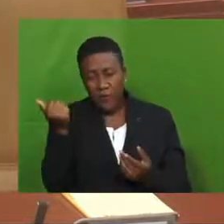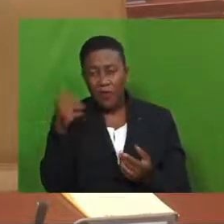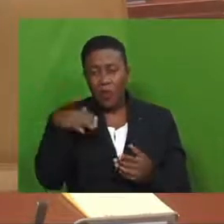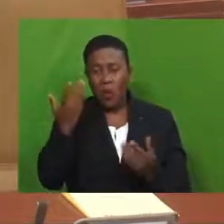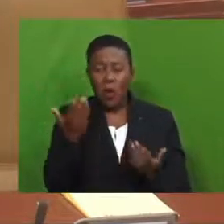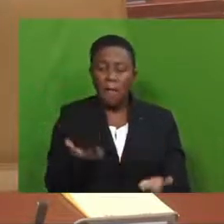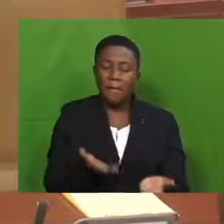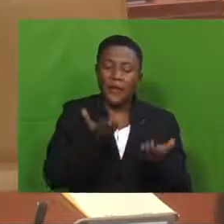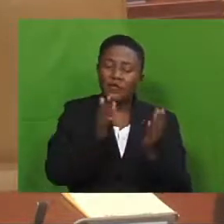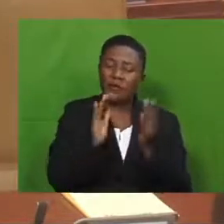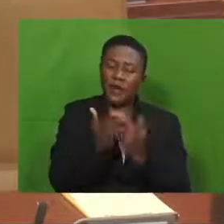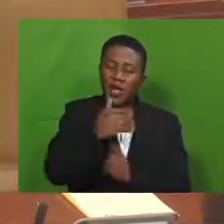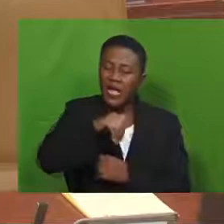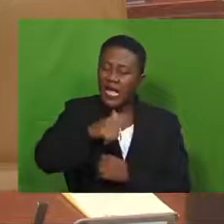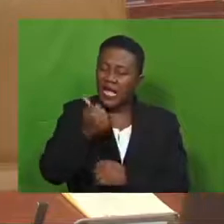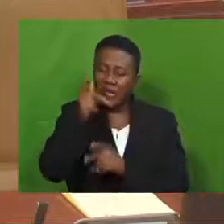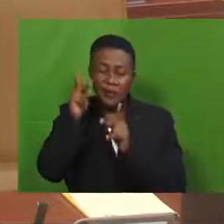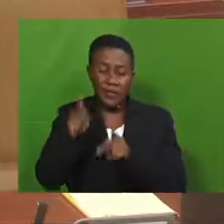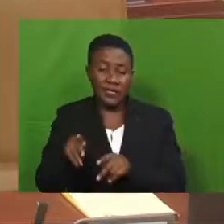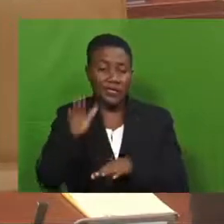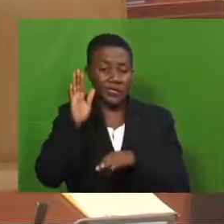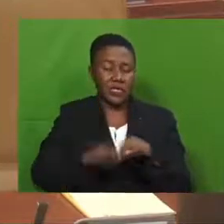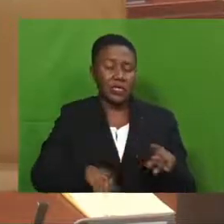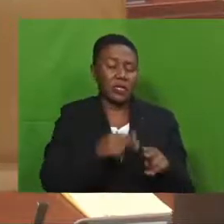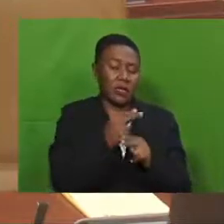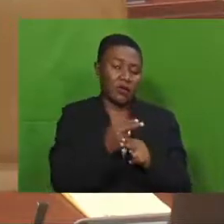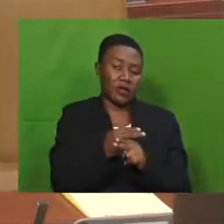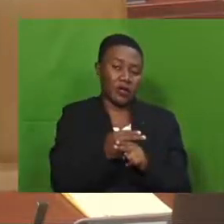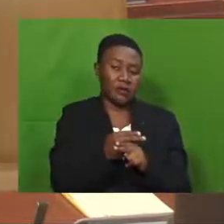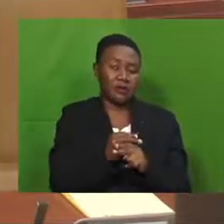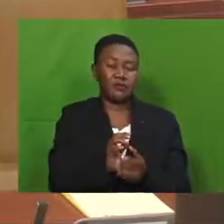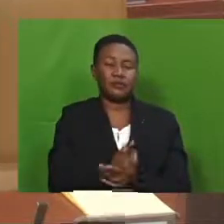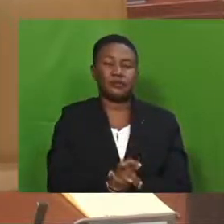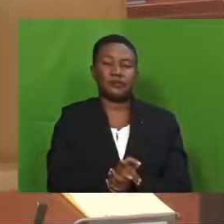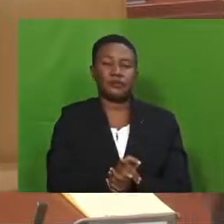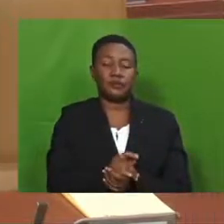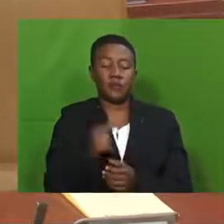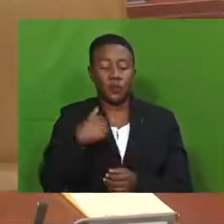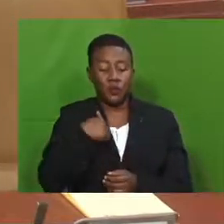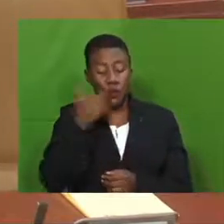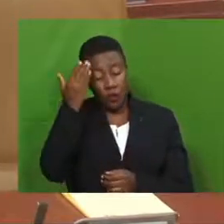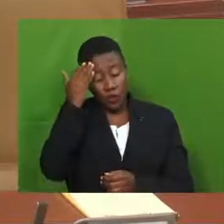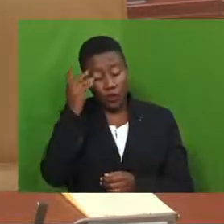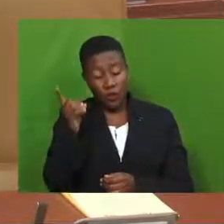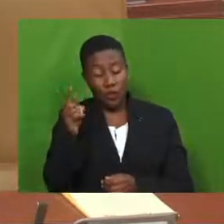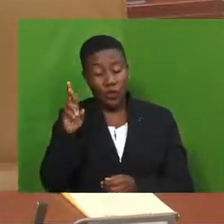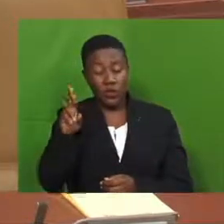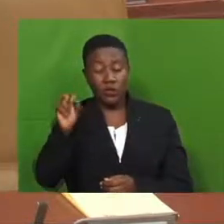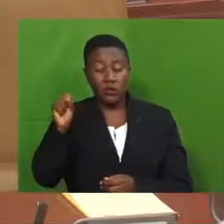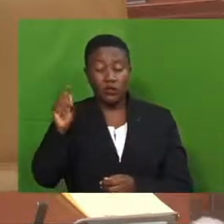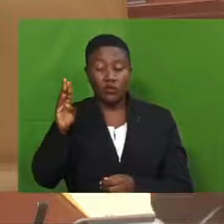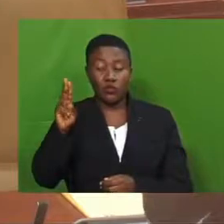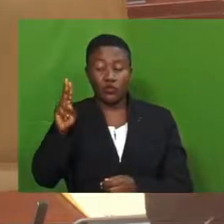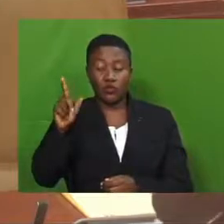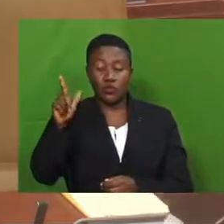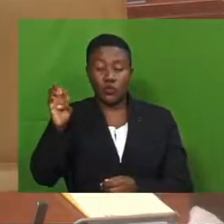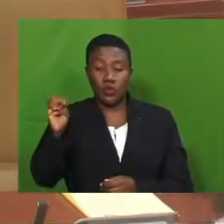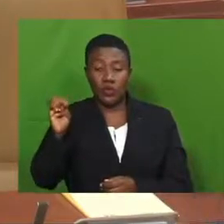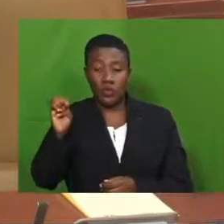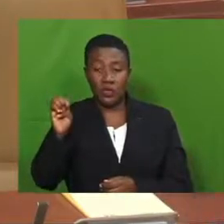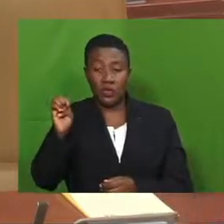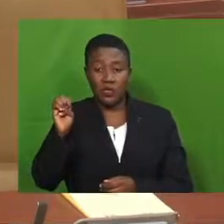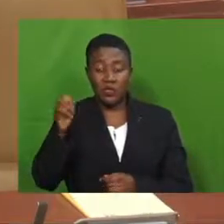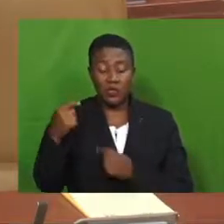a better personality than this. I have known Dr. Sule Garba since my secondary